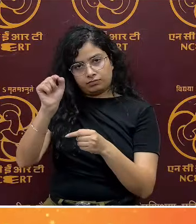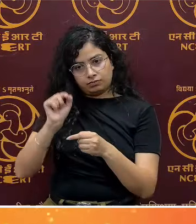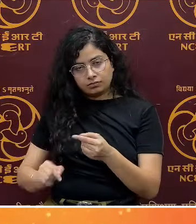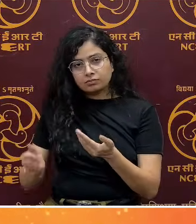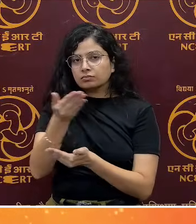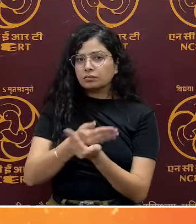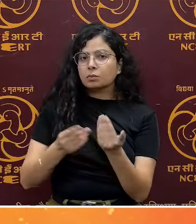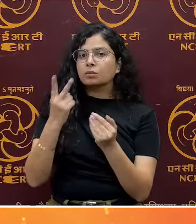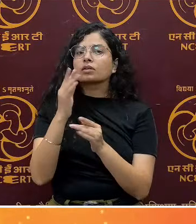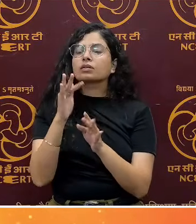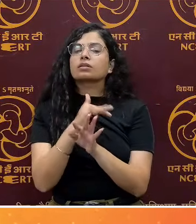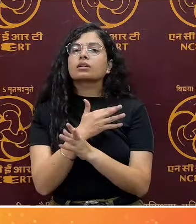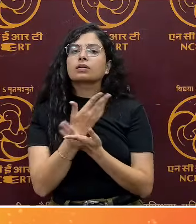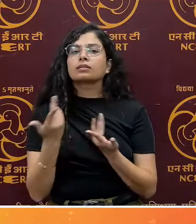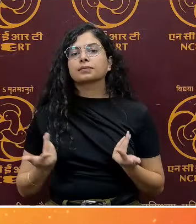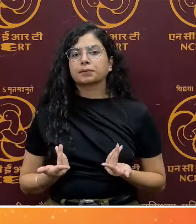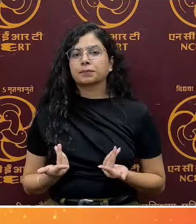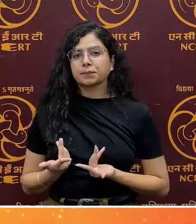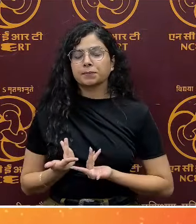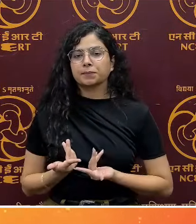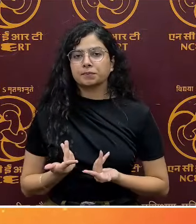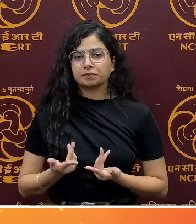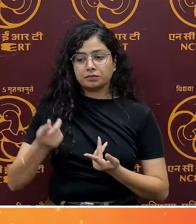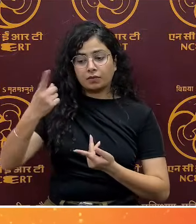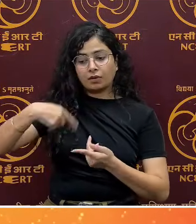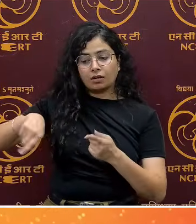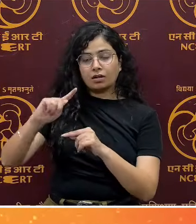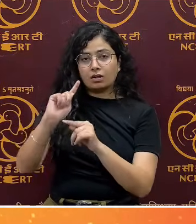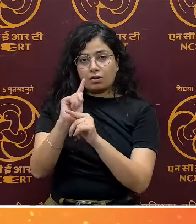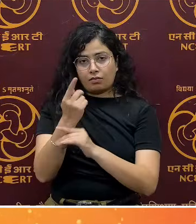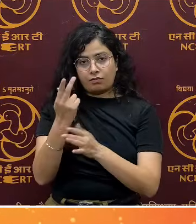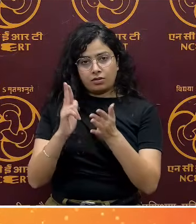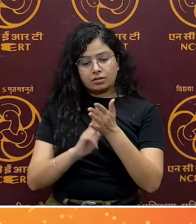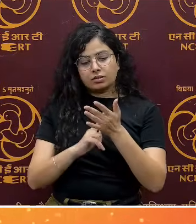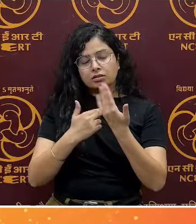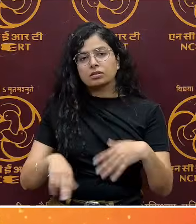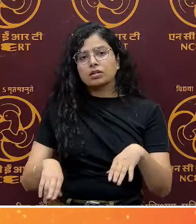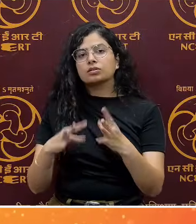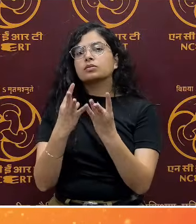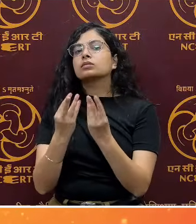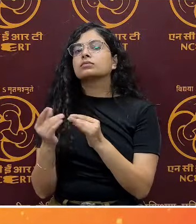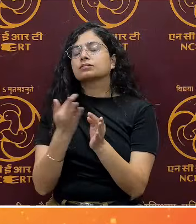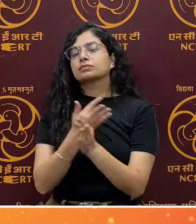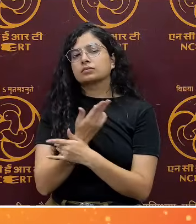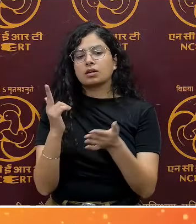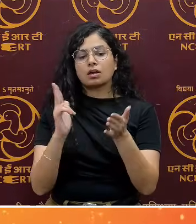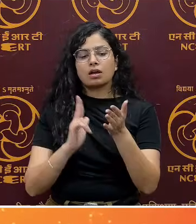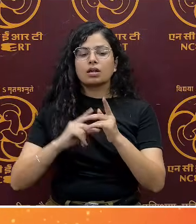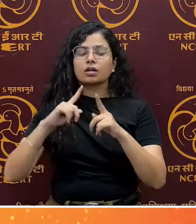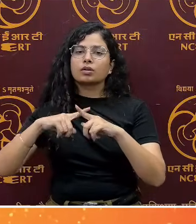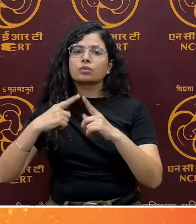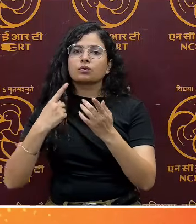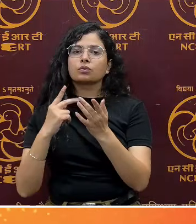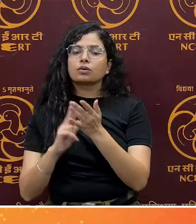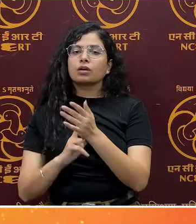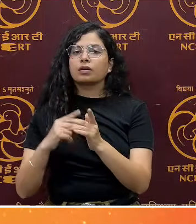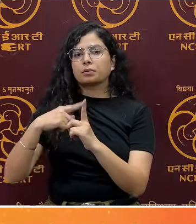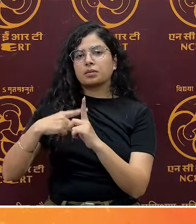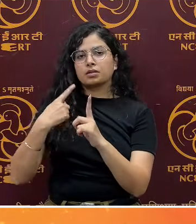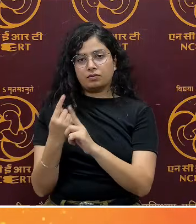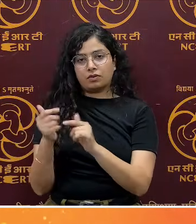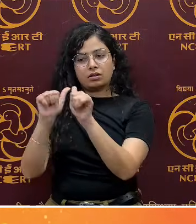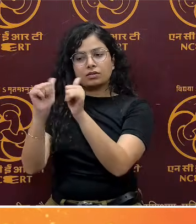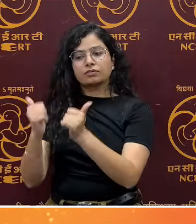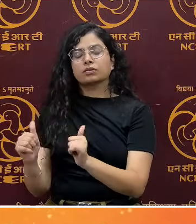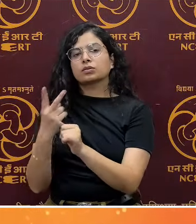have seen that the sum of first n natural numbers is n into n plus 1 divided by